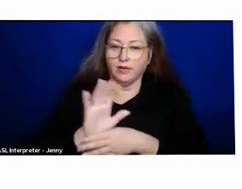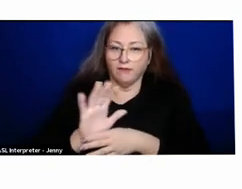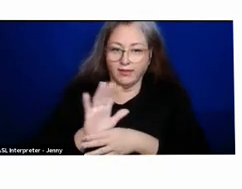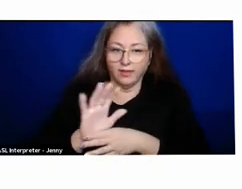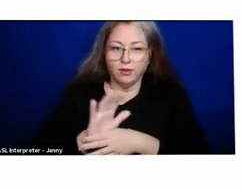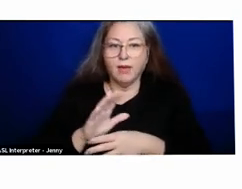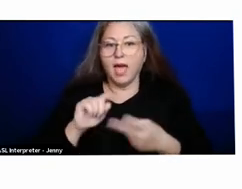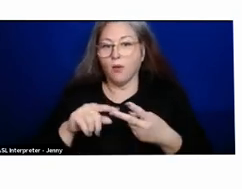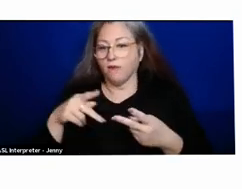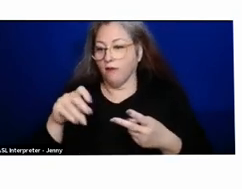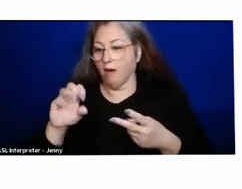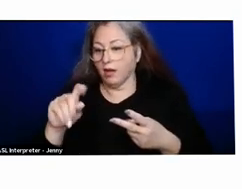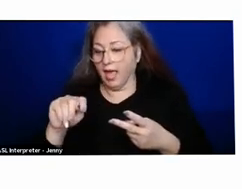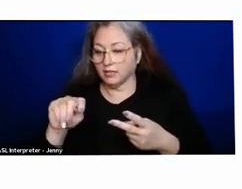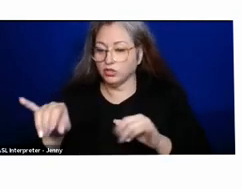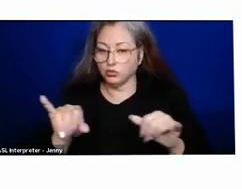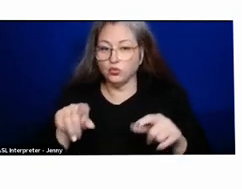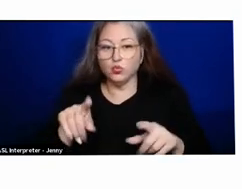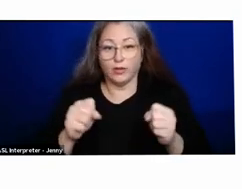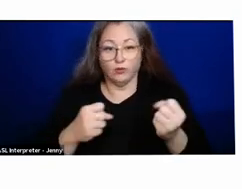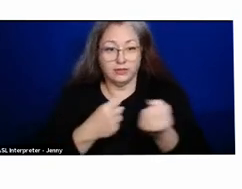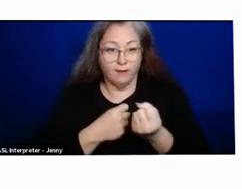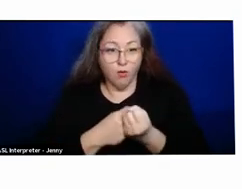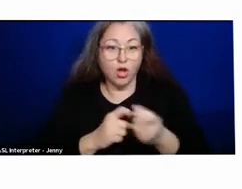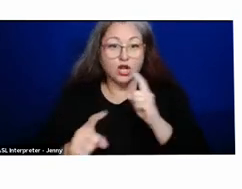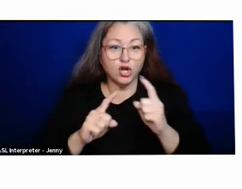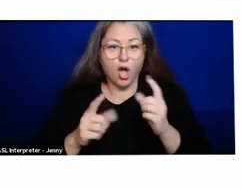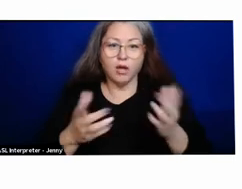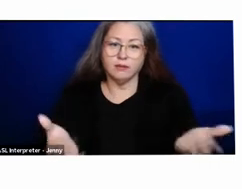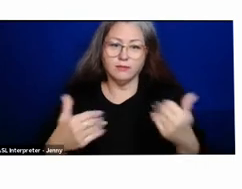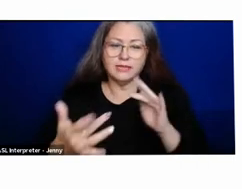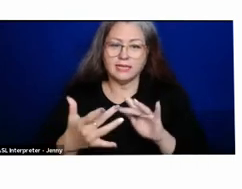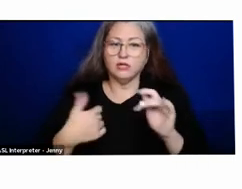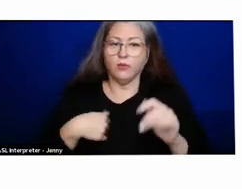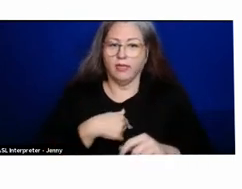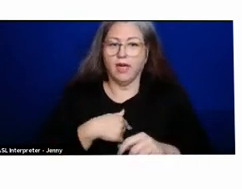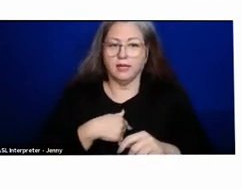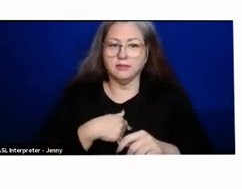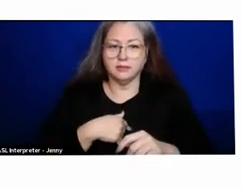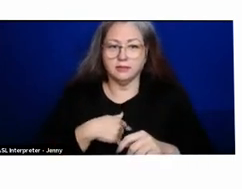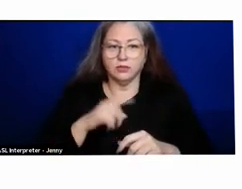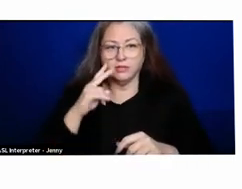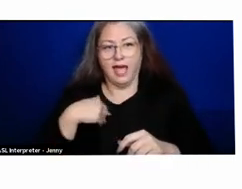keep talking and support, please feel free to get in touch with us at our handles and email address below.